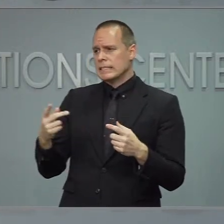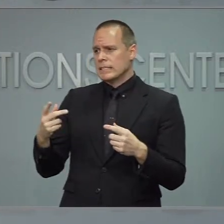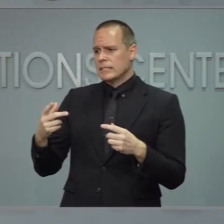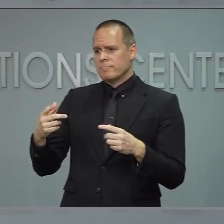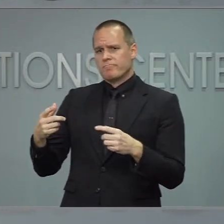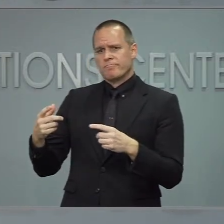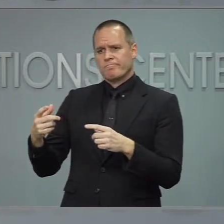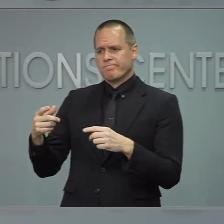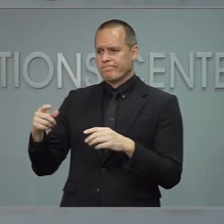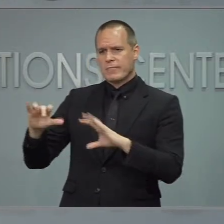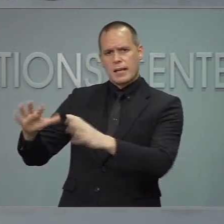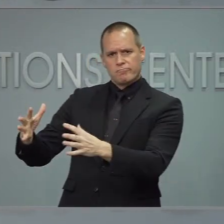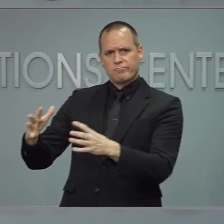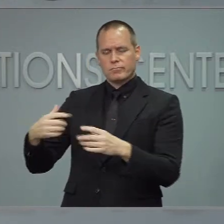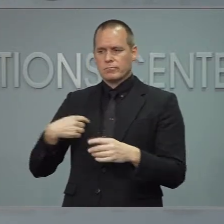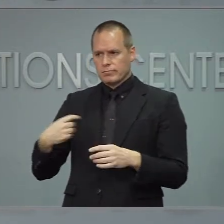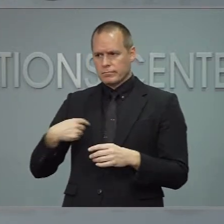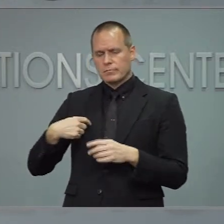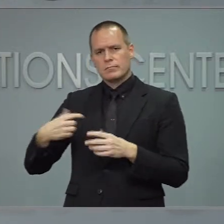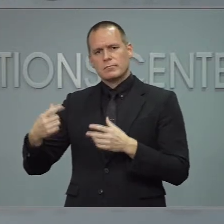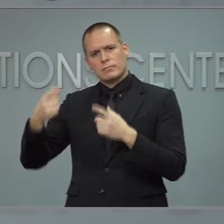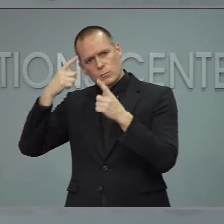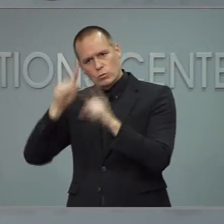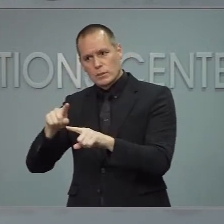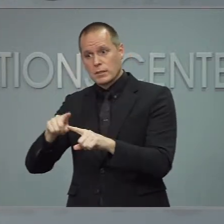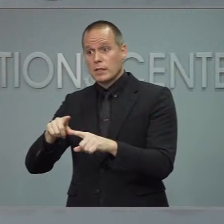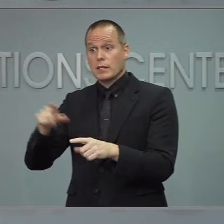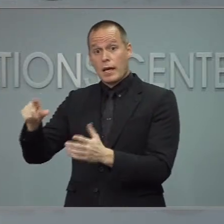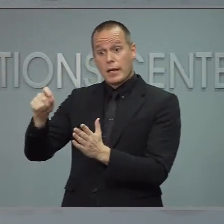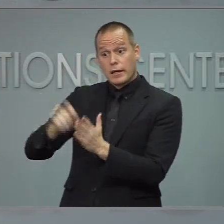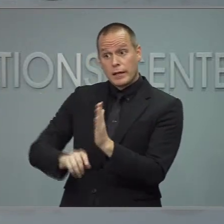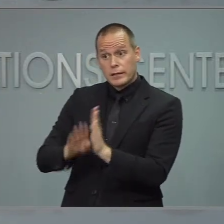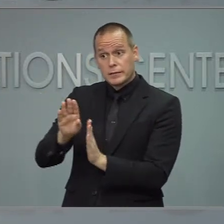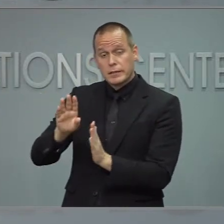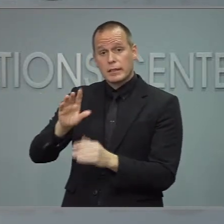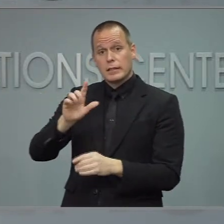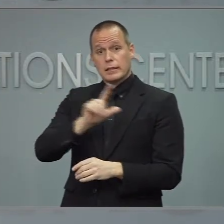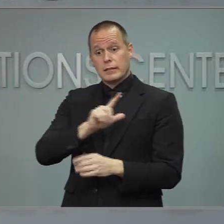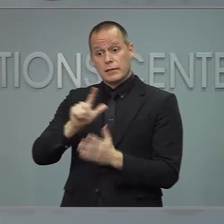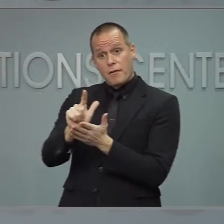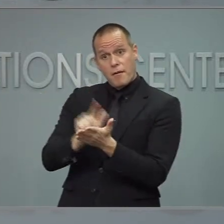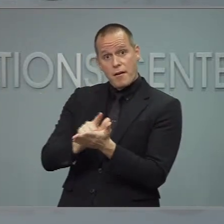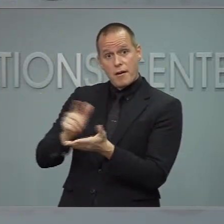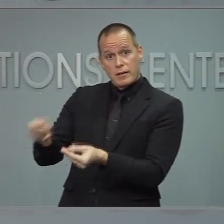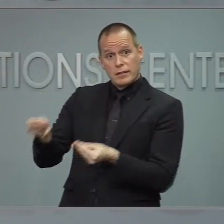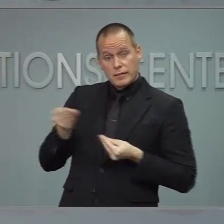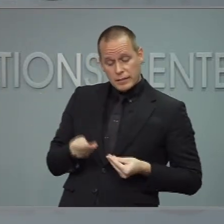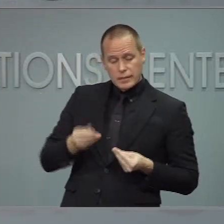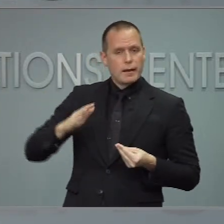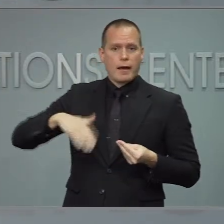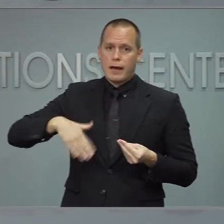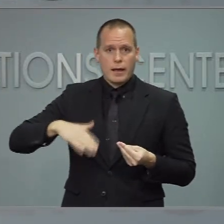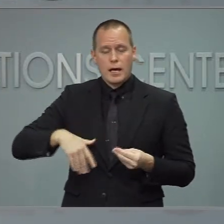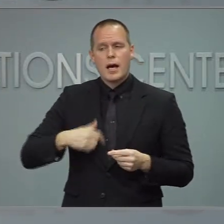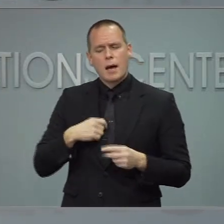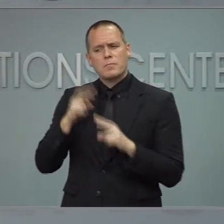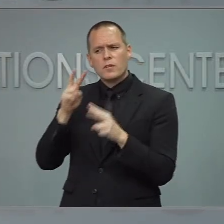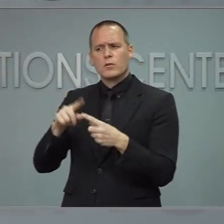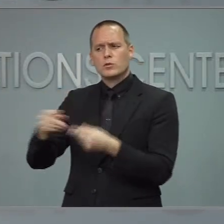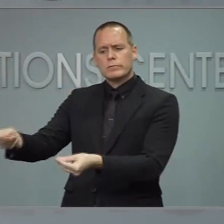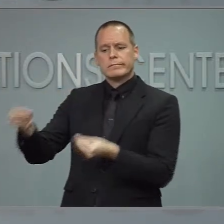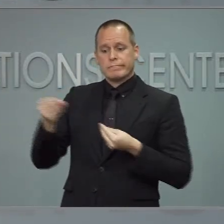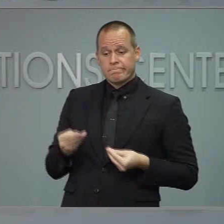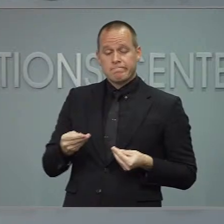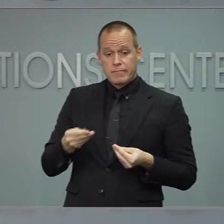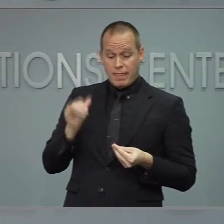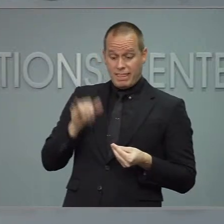I have not actually seen legislation yet, and I look forward to looking at that and hopefully getting to somewhere